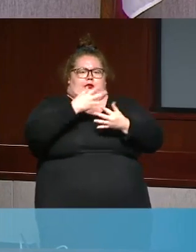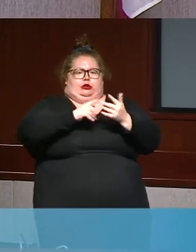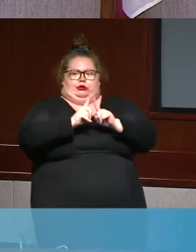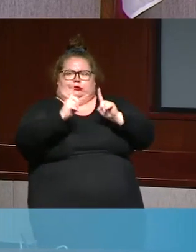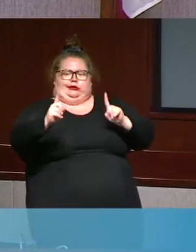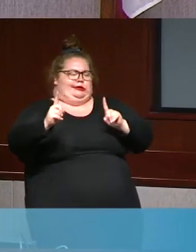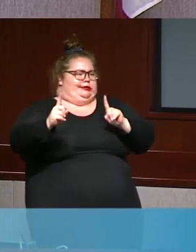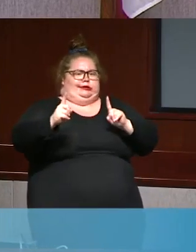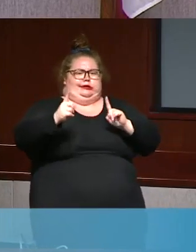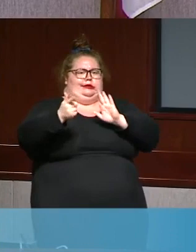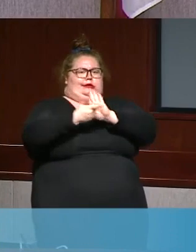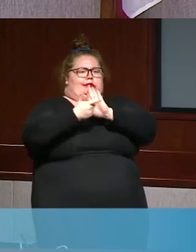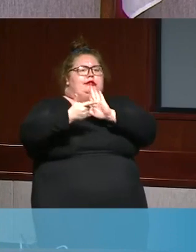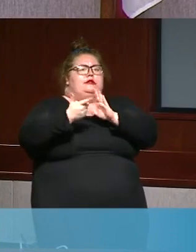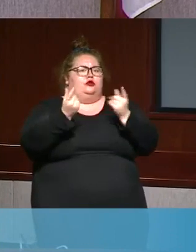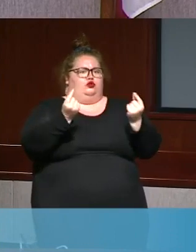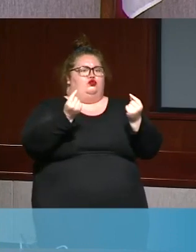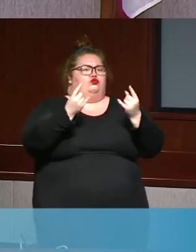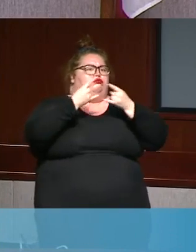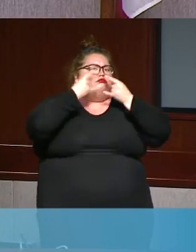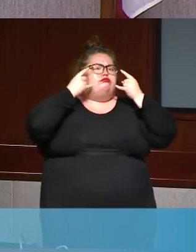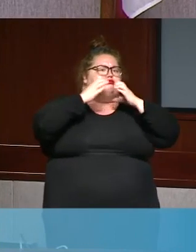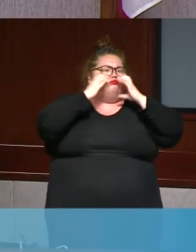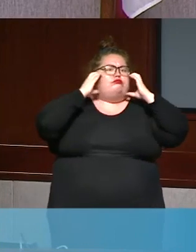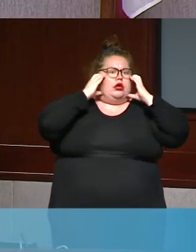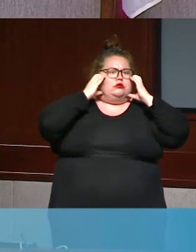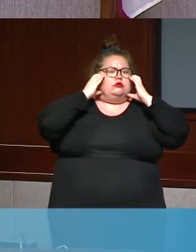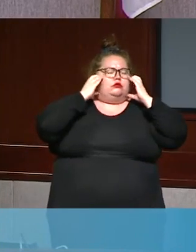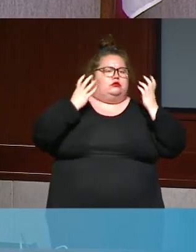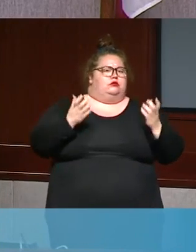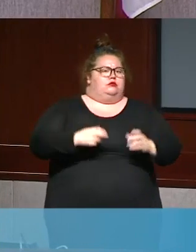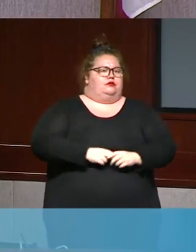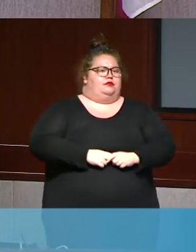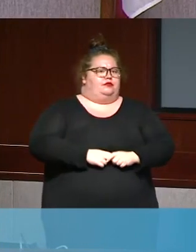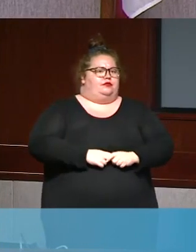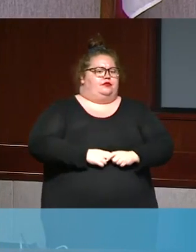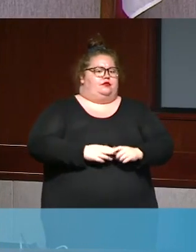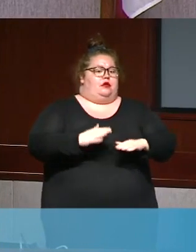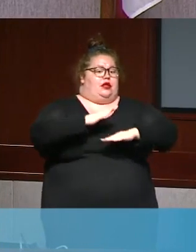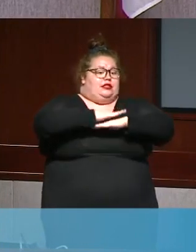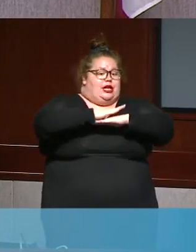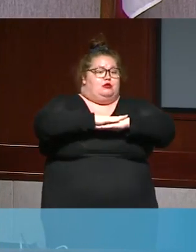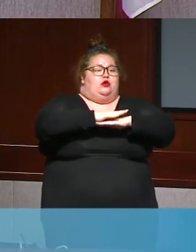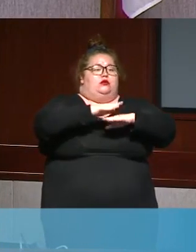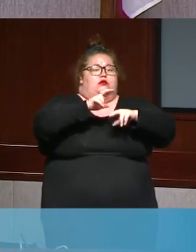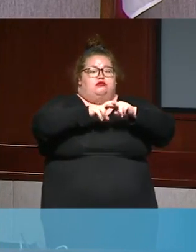distance, it's recommended that you wear a mask. Again, wipe down surfaces, don't